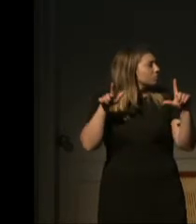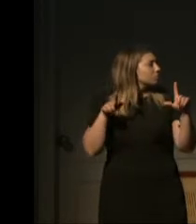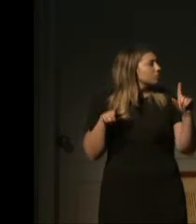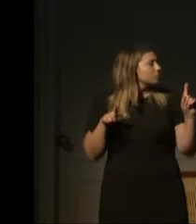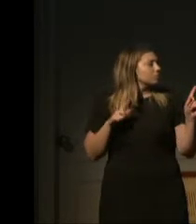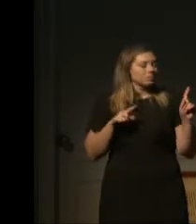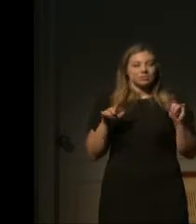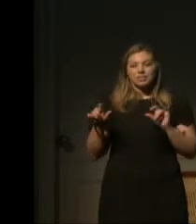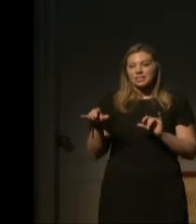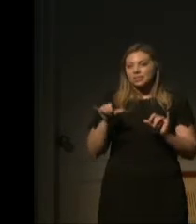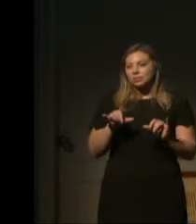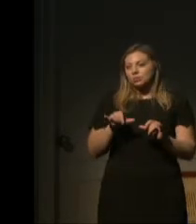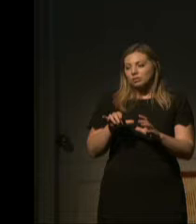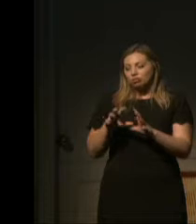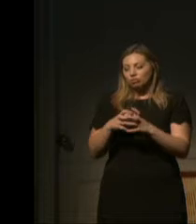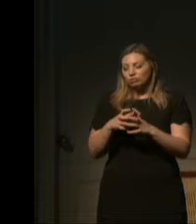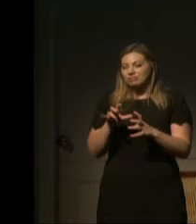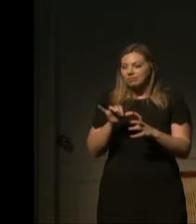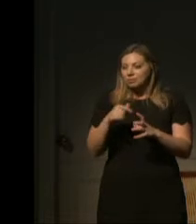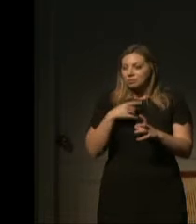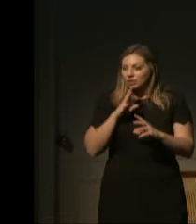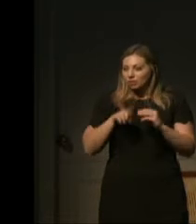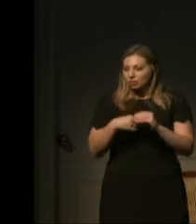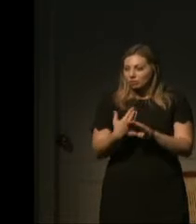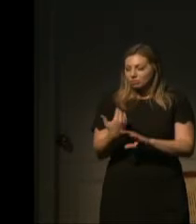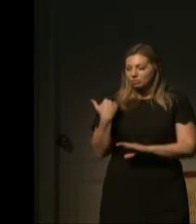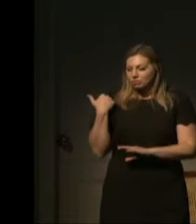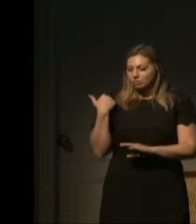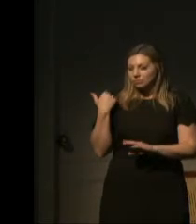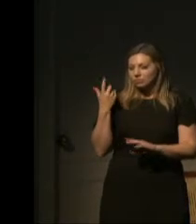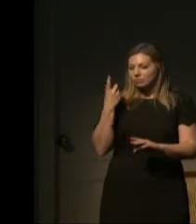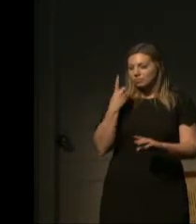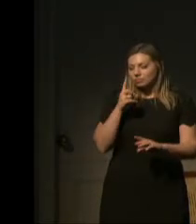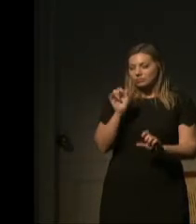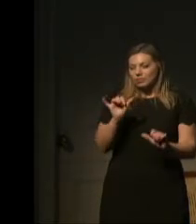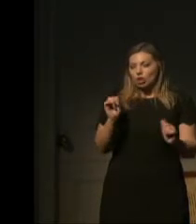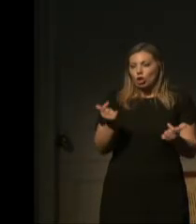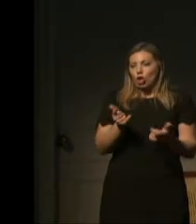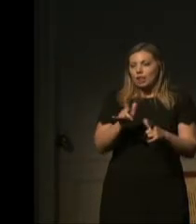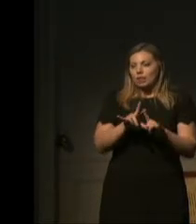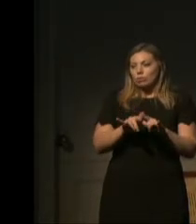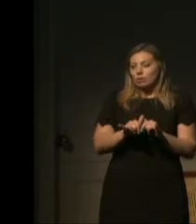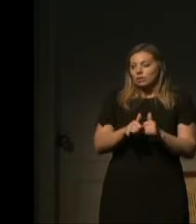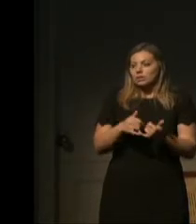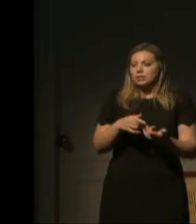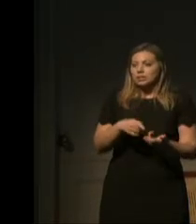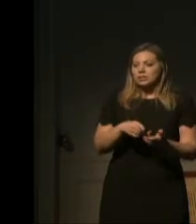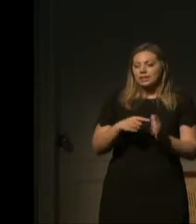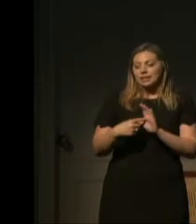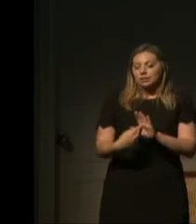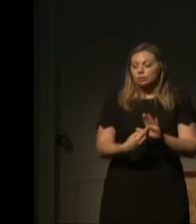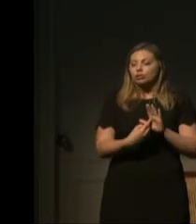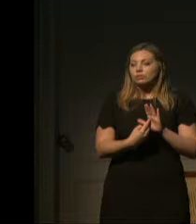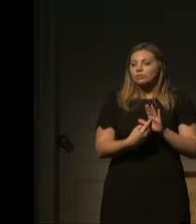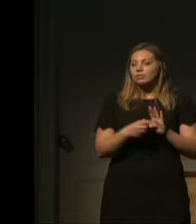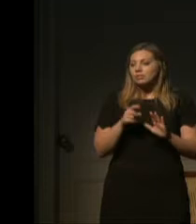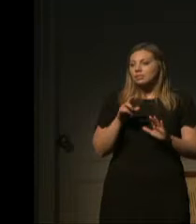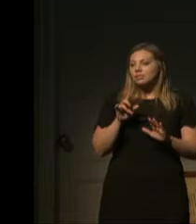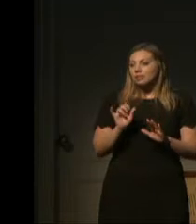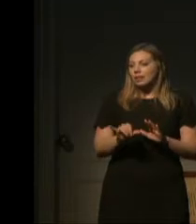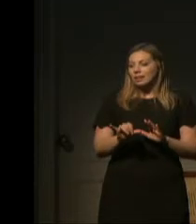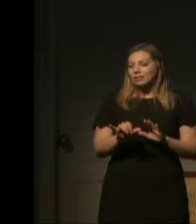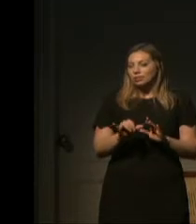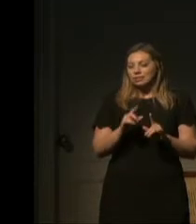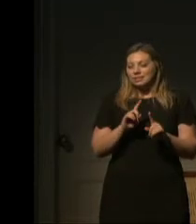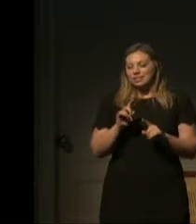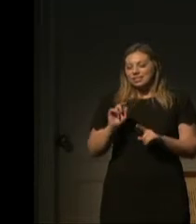a similar patch to what I was talking about in the All at Once exhibition, where we have these